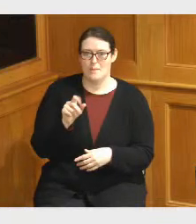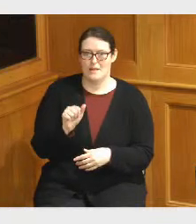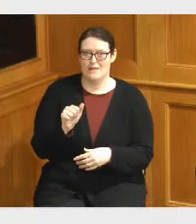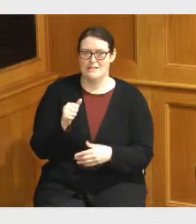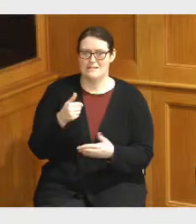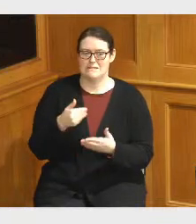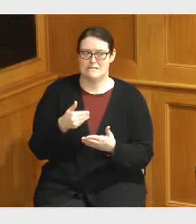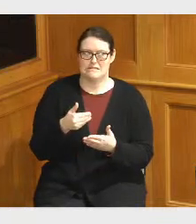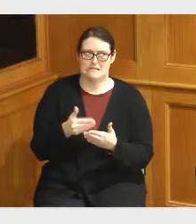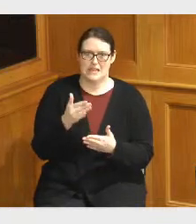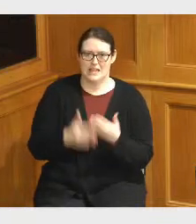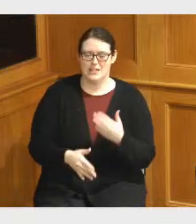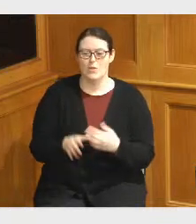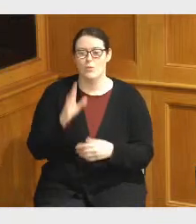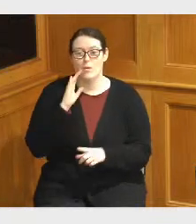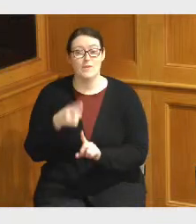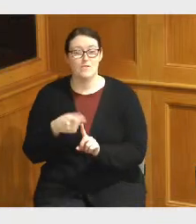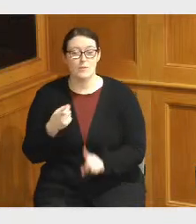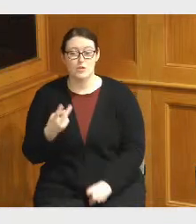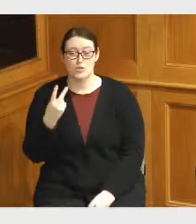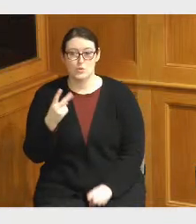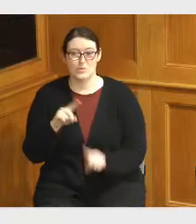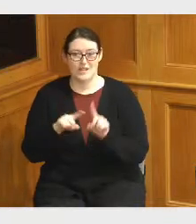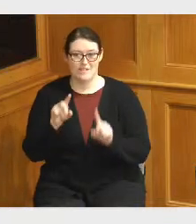of 2 levies.